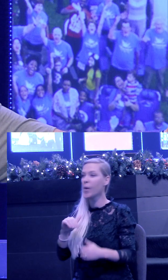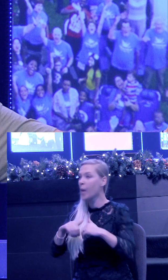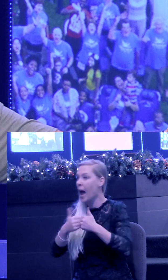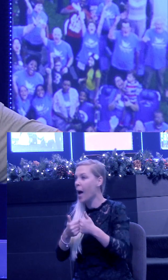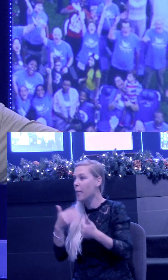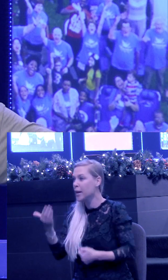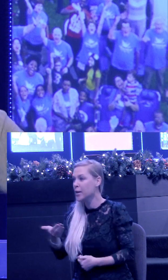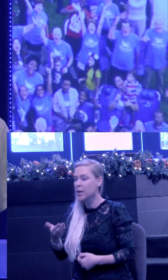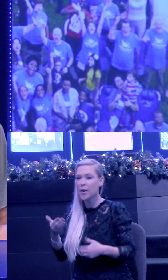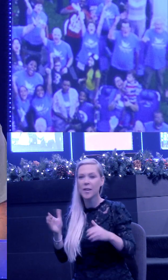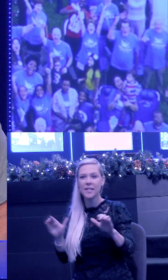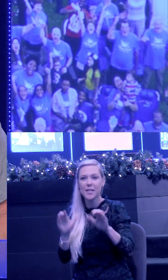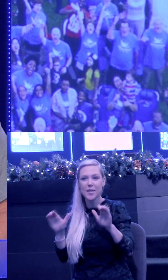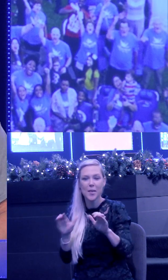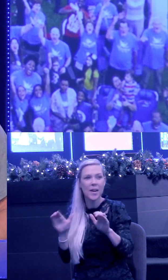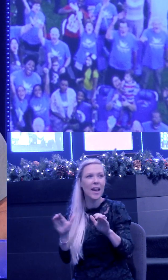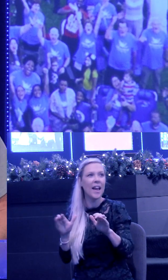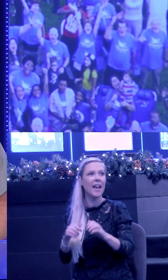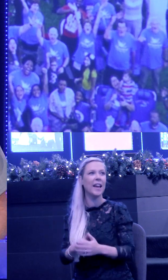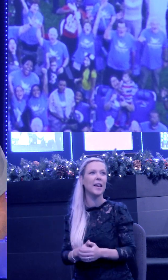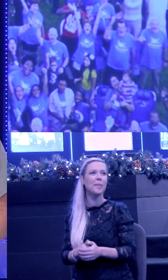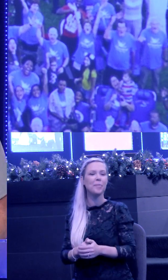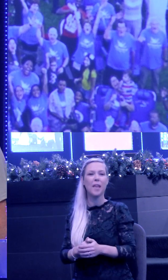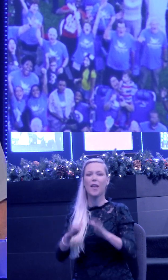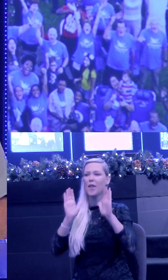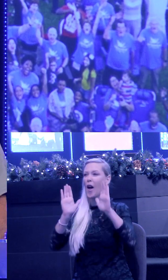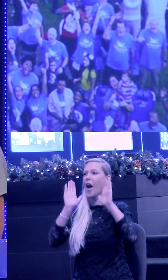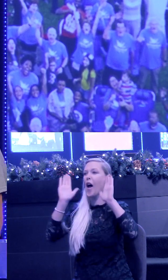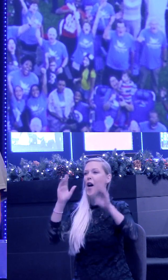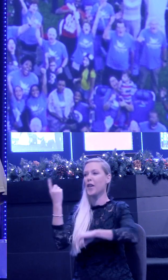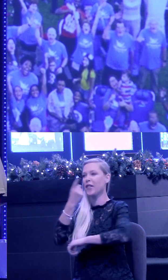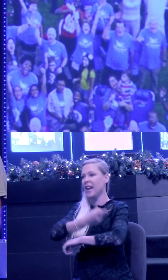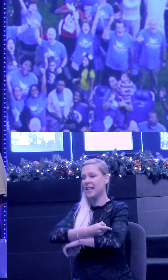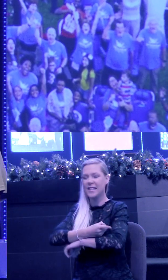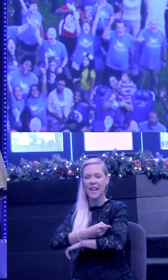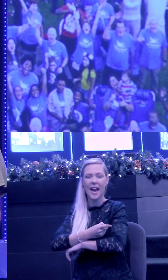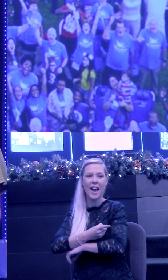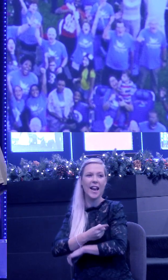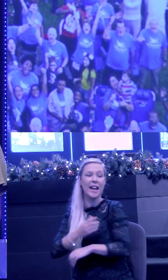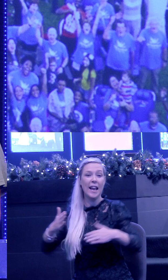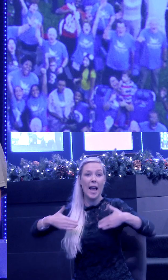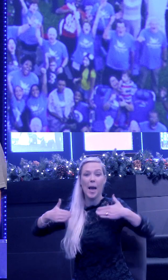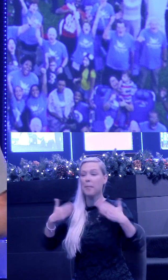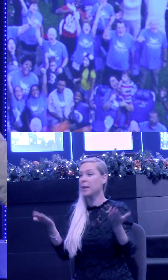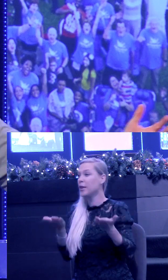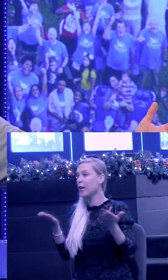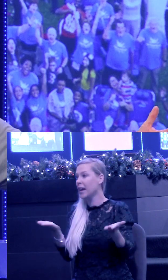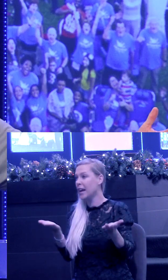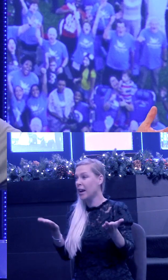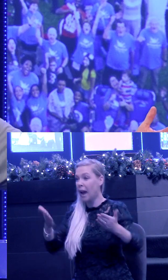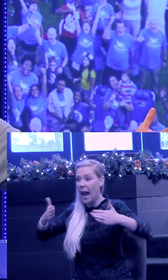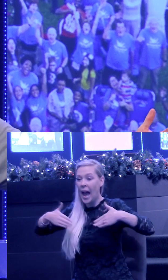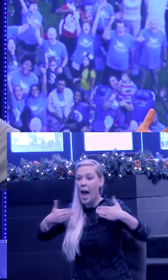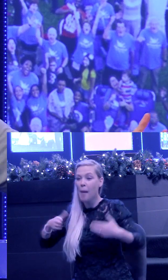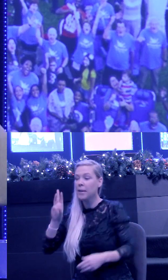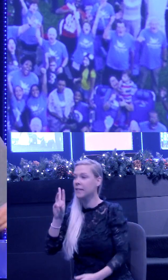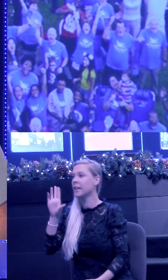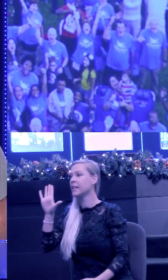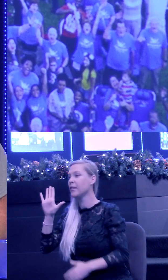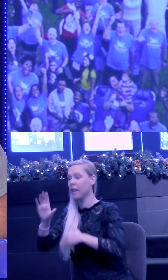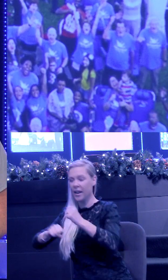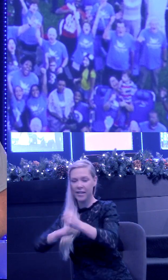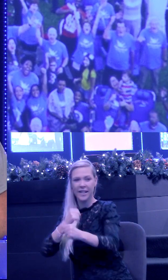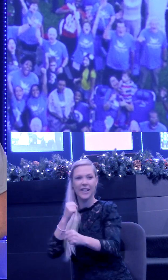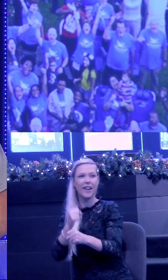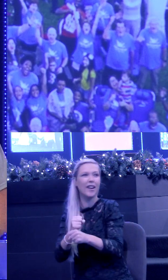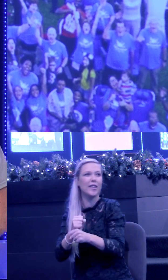today? Yeah, such a good day. Such a good day. So glad that you're here. Happy anniversary.